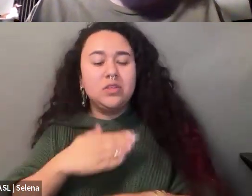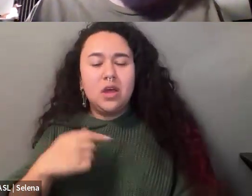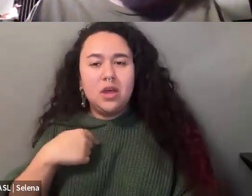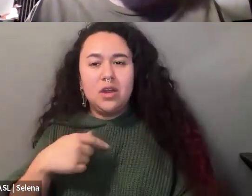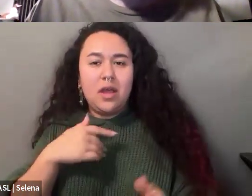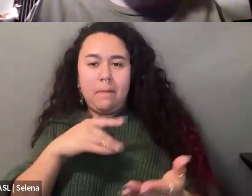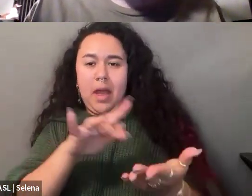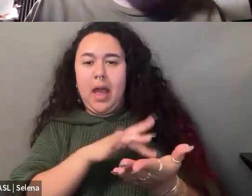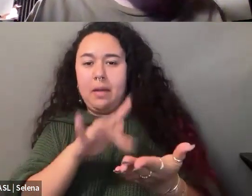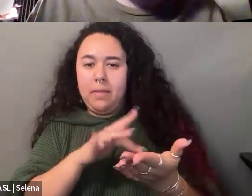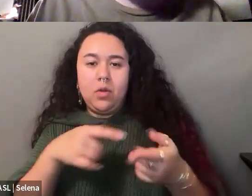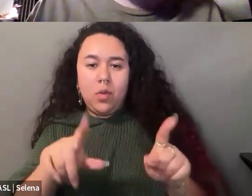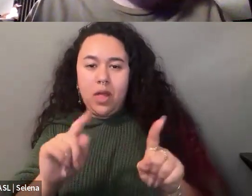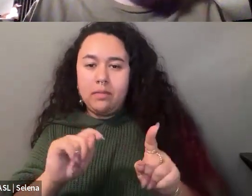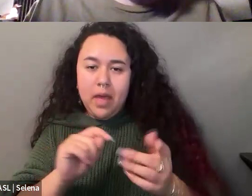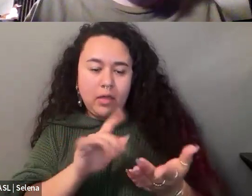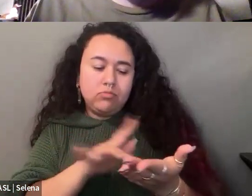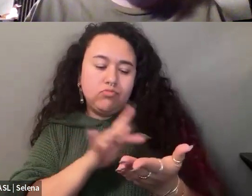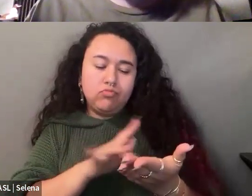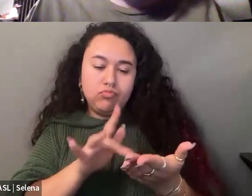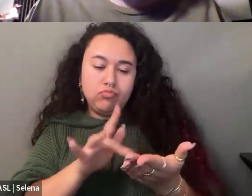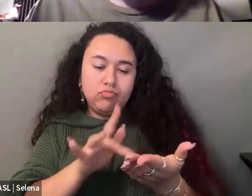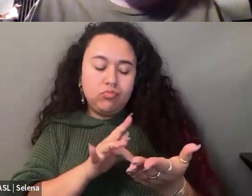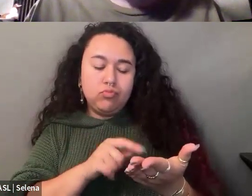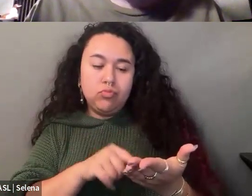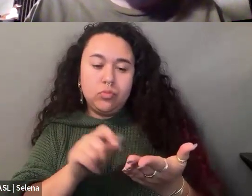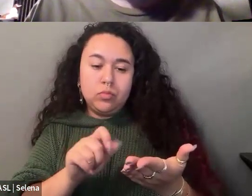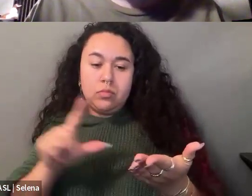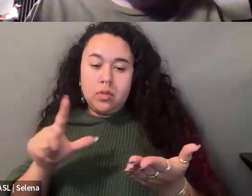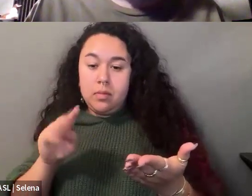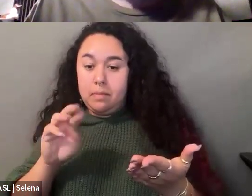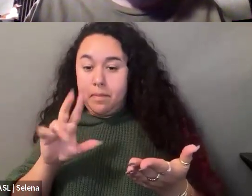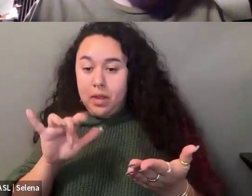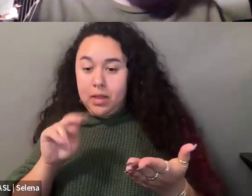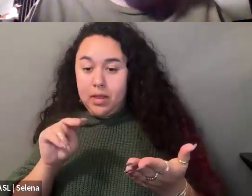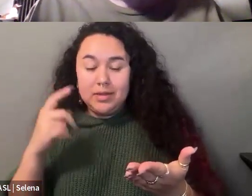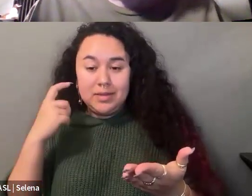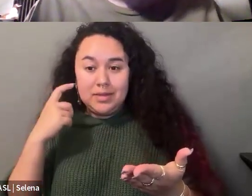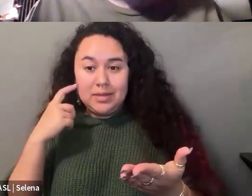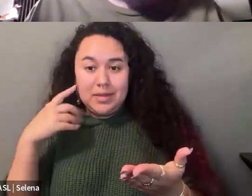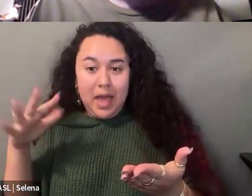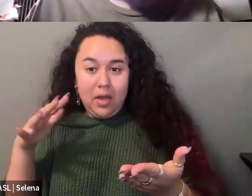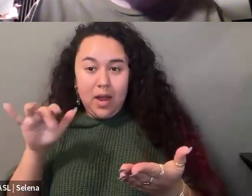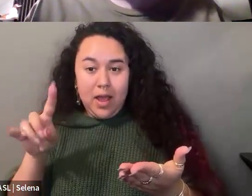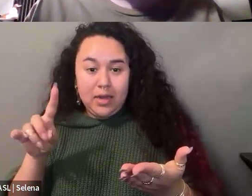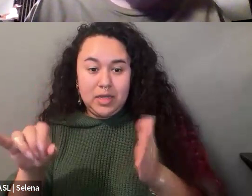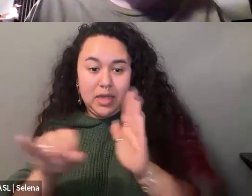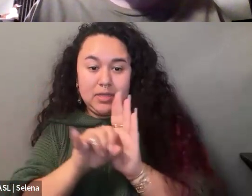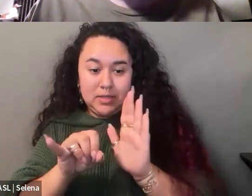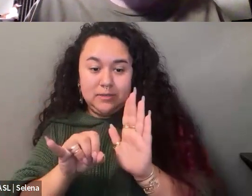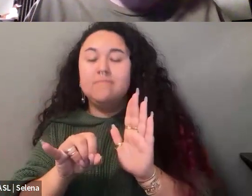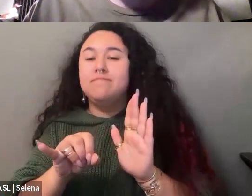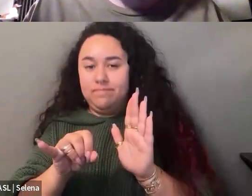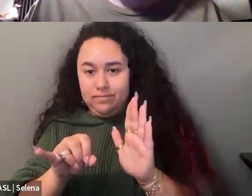have my iPad when I'm, doing my business, and just opened up Merlin Sound ID, hit record, and it identified